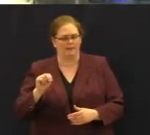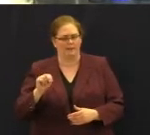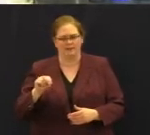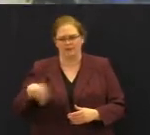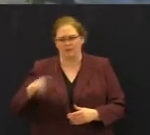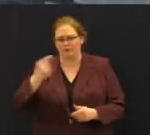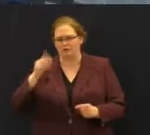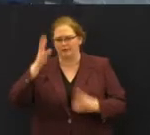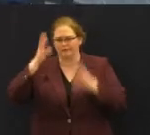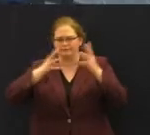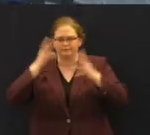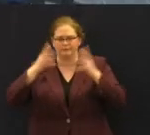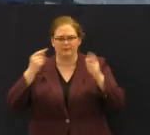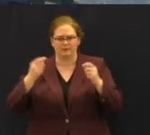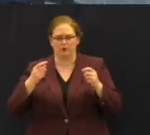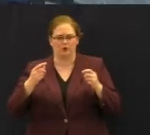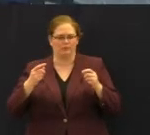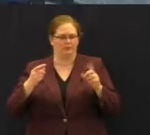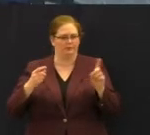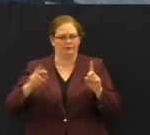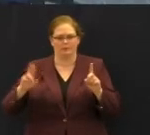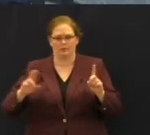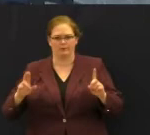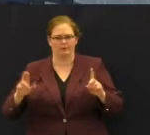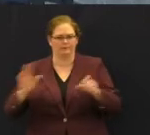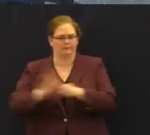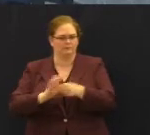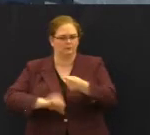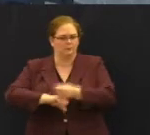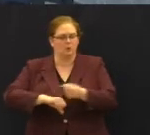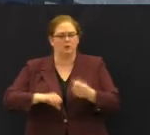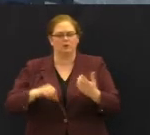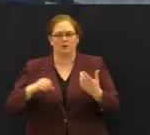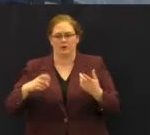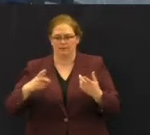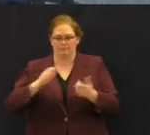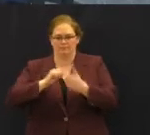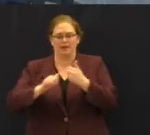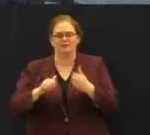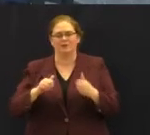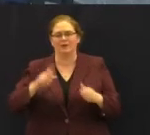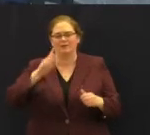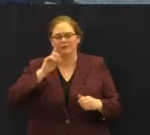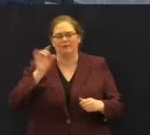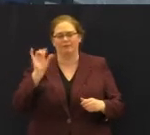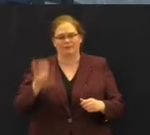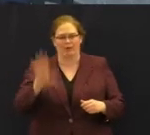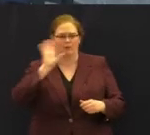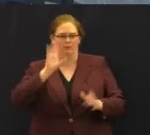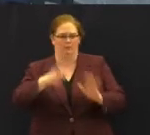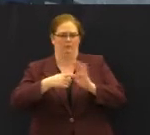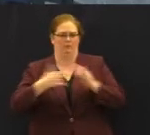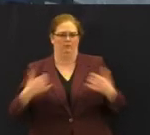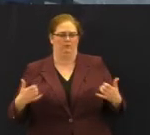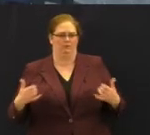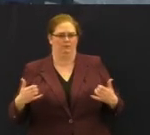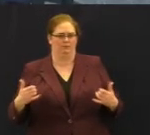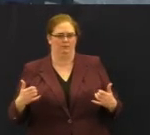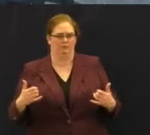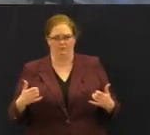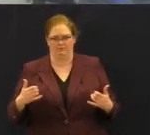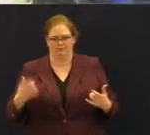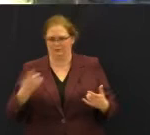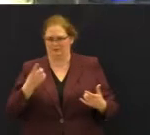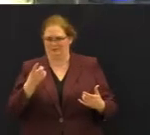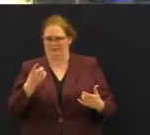up with something that would get bipartisan support and be able to get passed. And I think that's what it's going to take this time for something